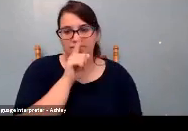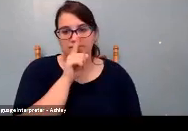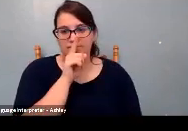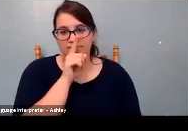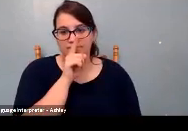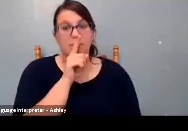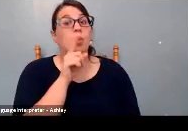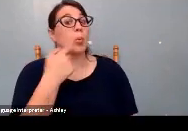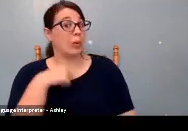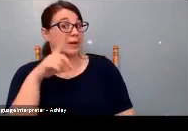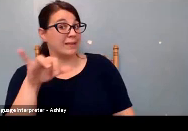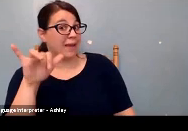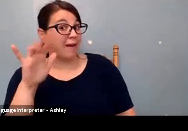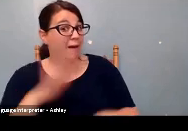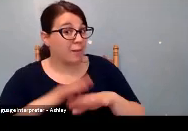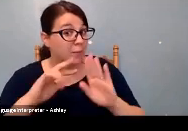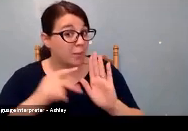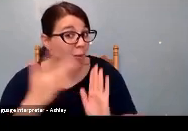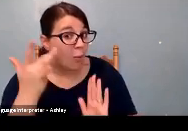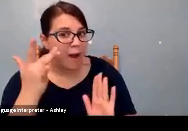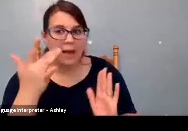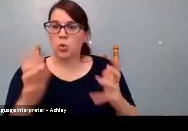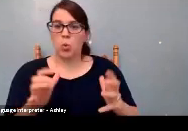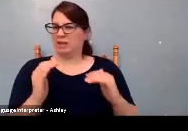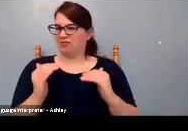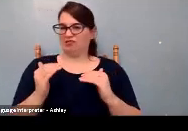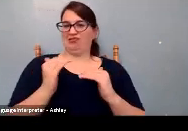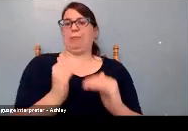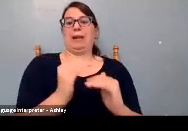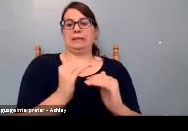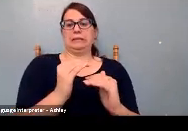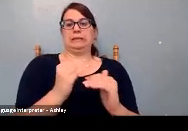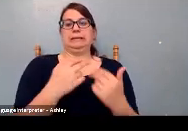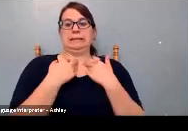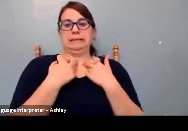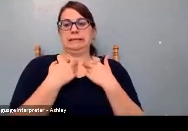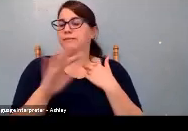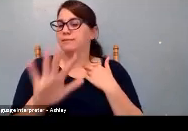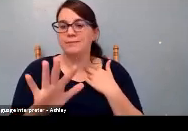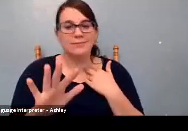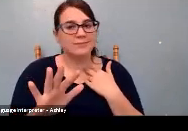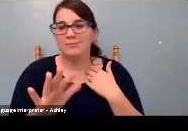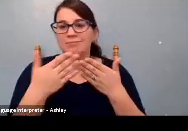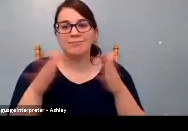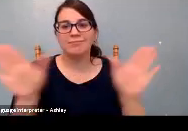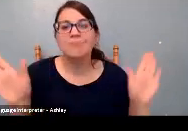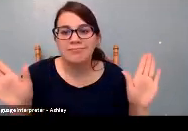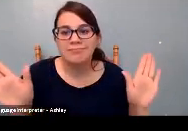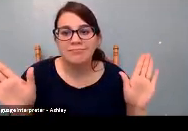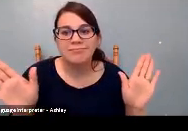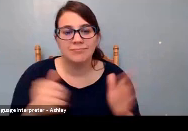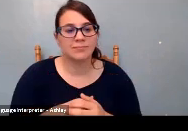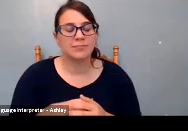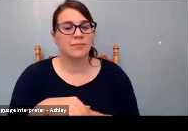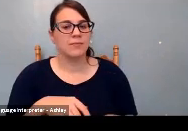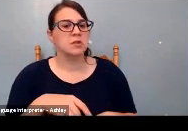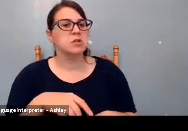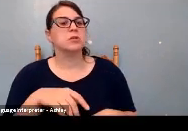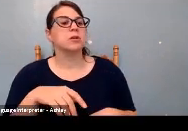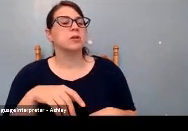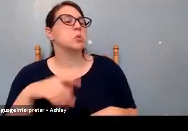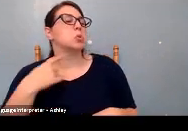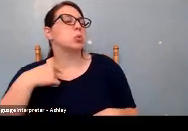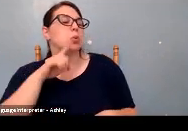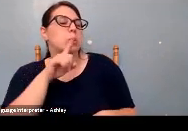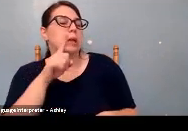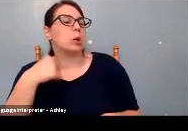That was on purpose so that it would not be restrictive. And so I always like to suggest to people to think of it in terms of what would not